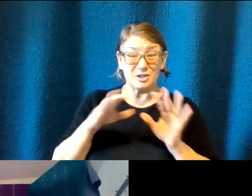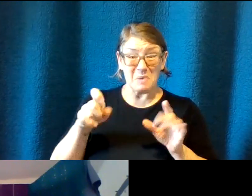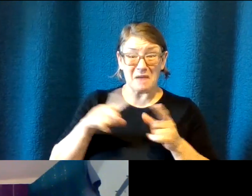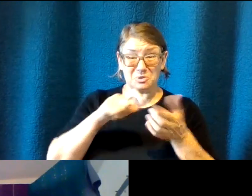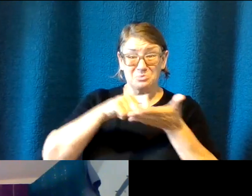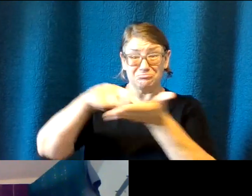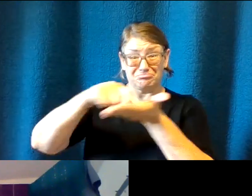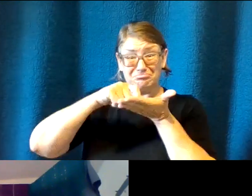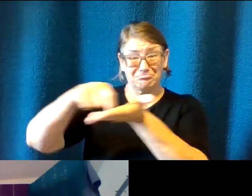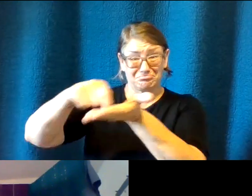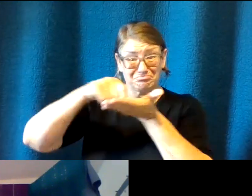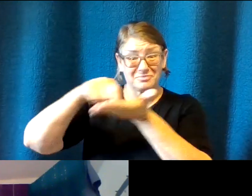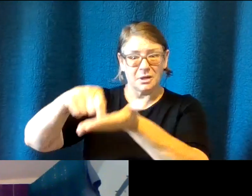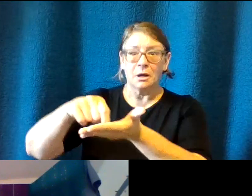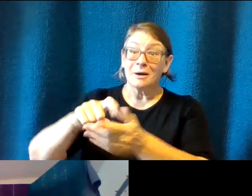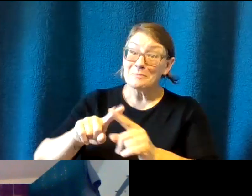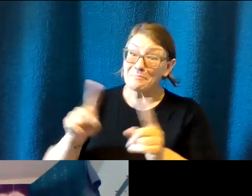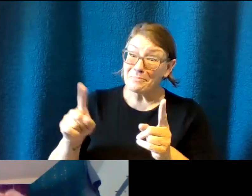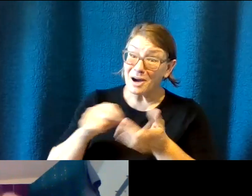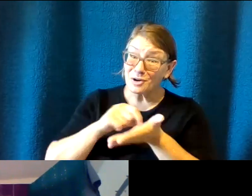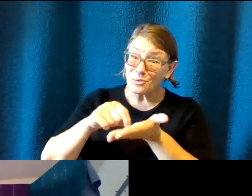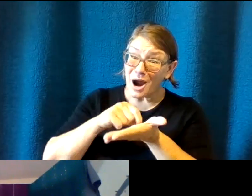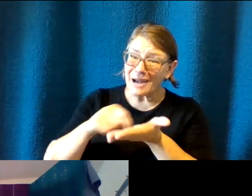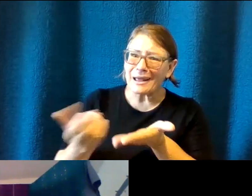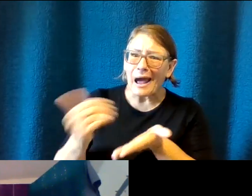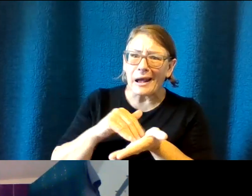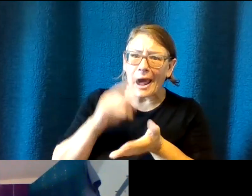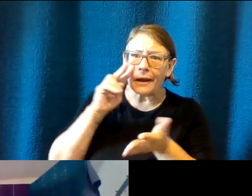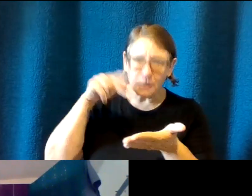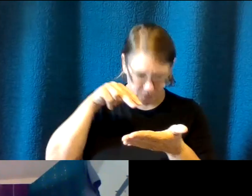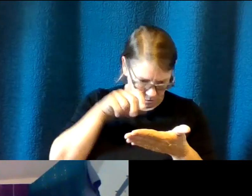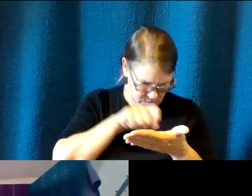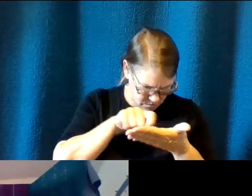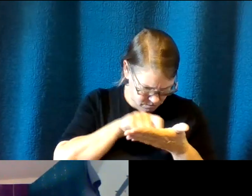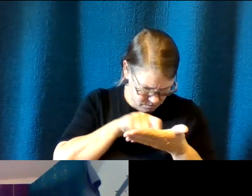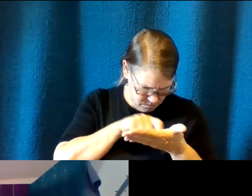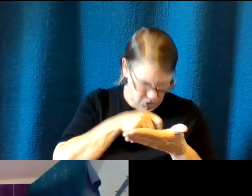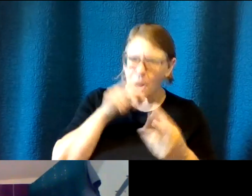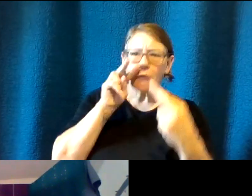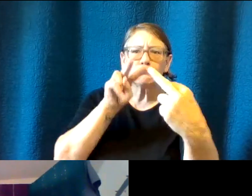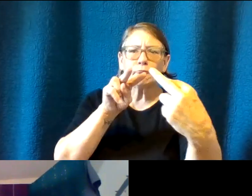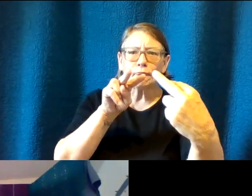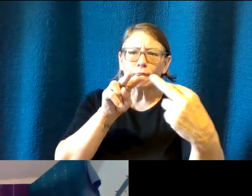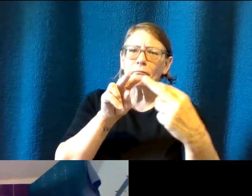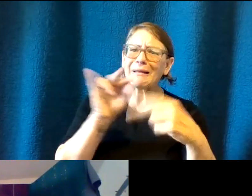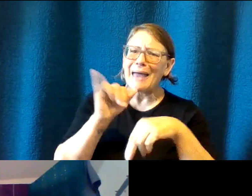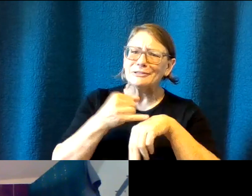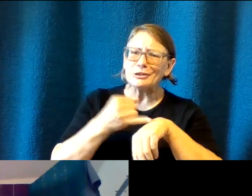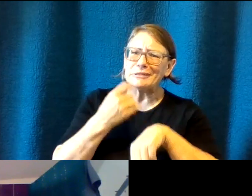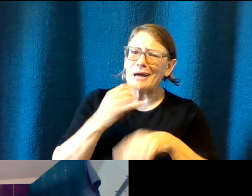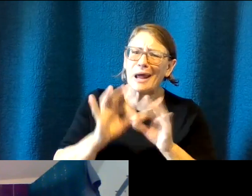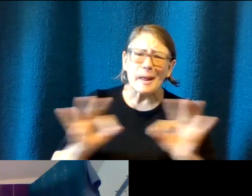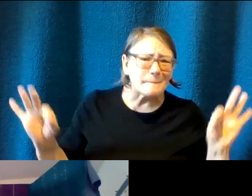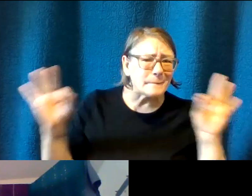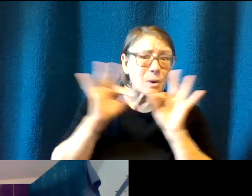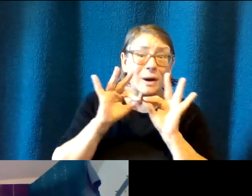but writing, you're looking down at the page, like Jeannie was saying, making that contact is so important. And there you are writing,